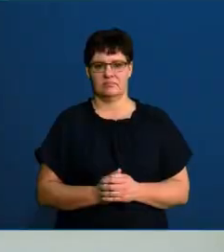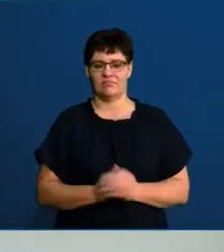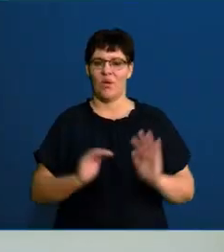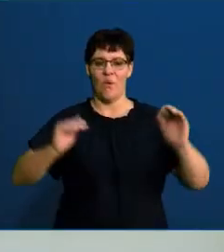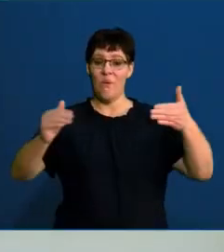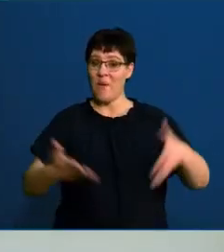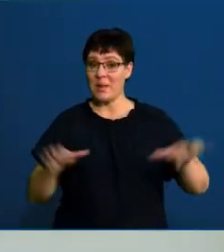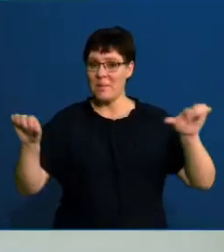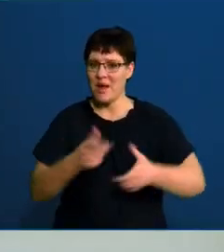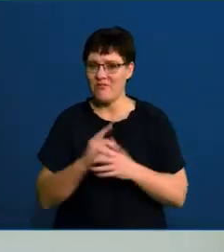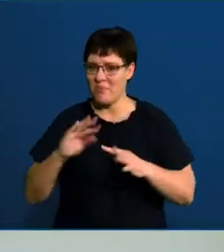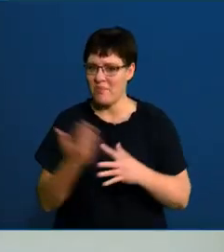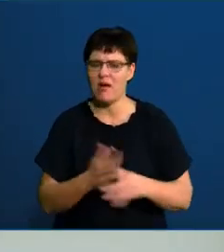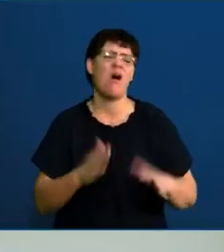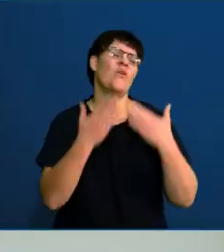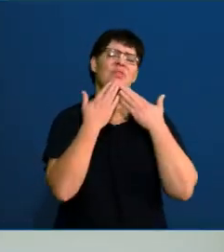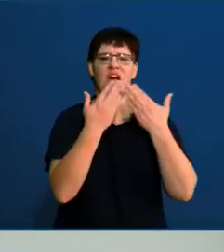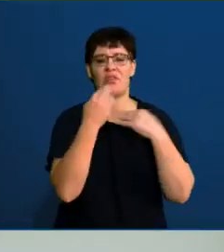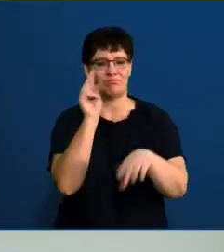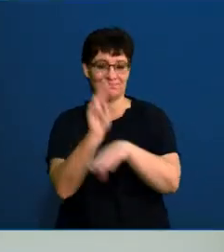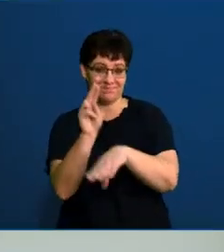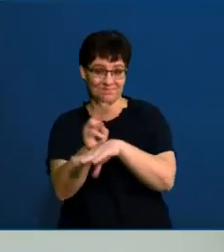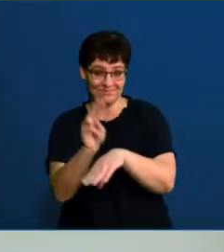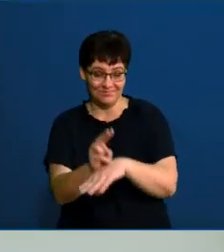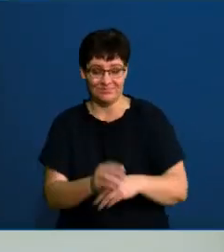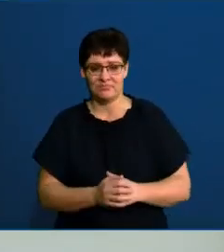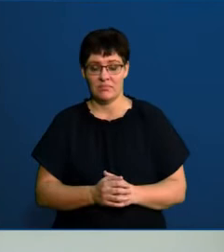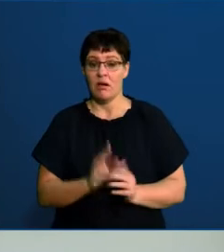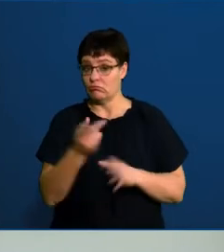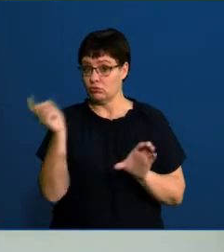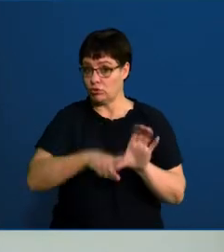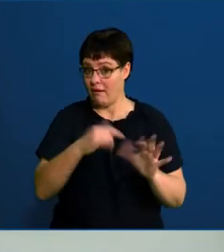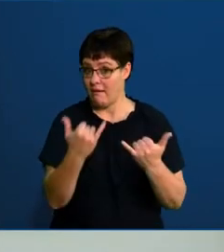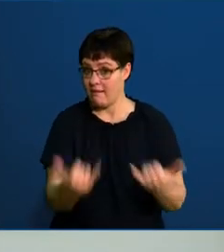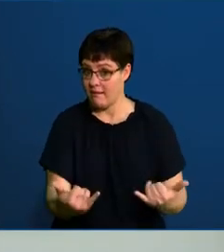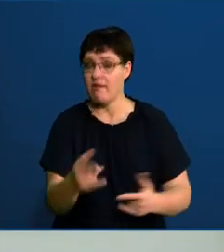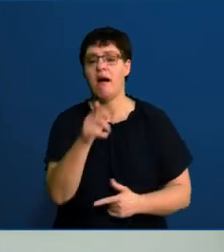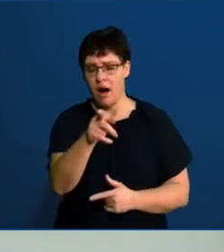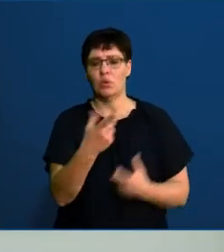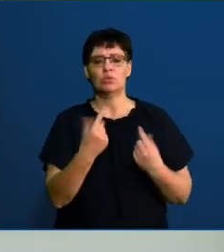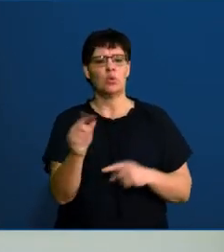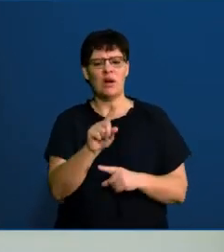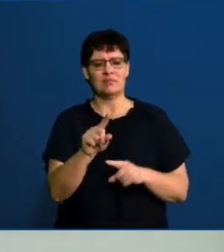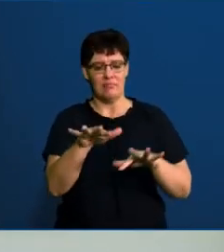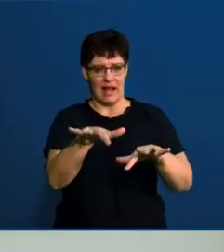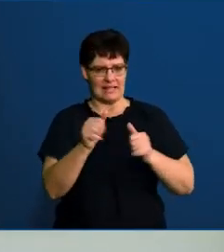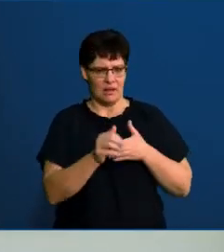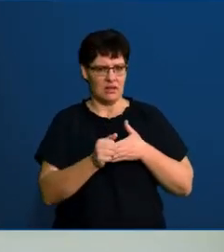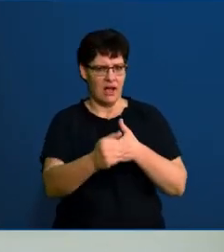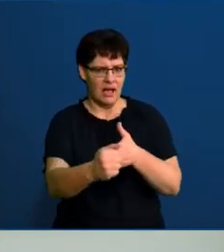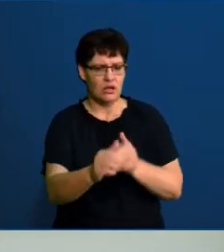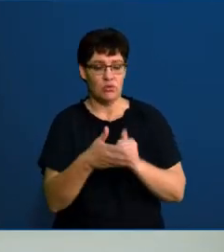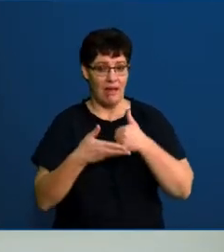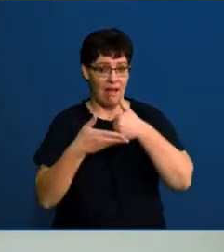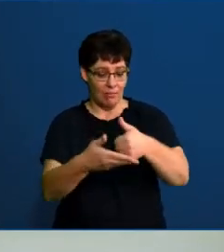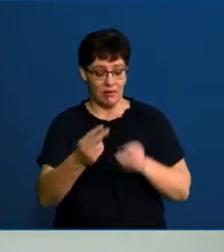Welcome back from the break, Matrix. Thank you so much for tuning in. If you've just joined us, we are doing your exam guide to assist you to prep